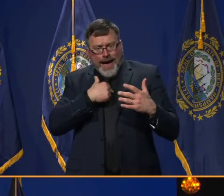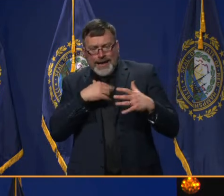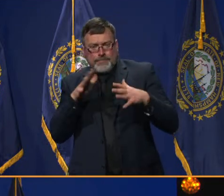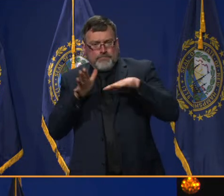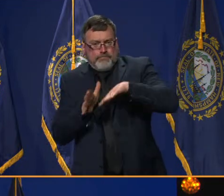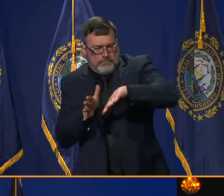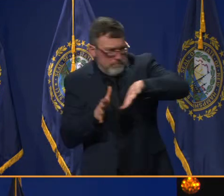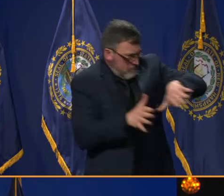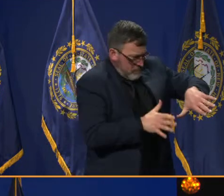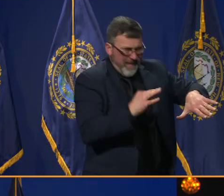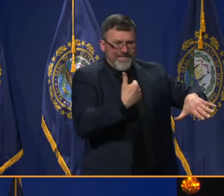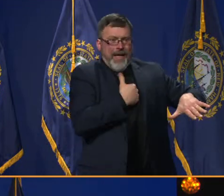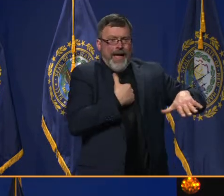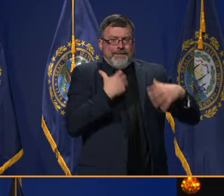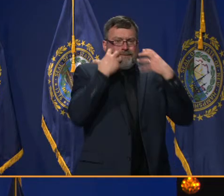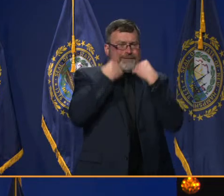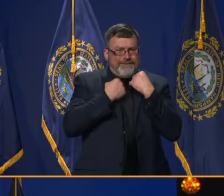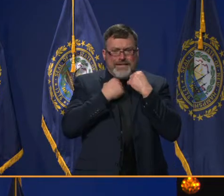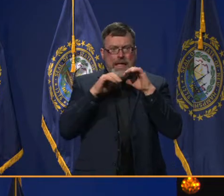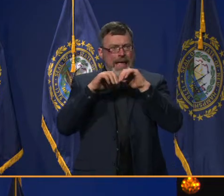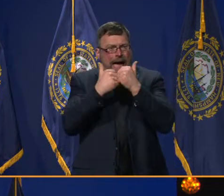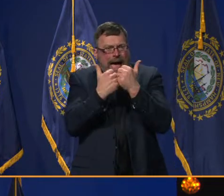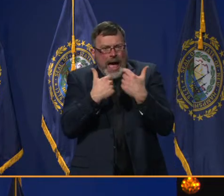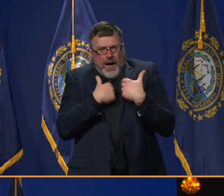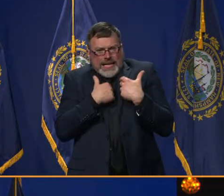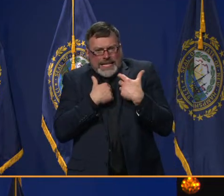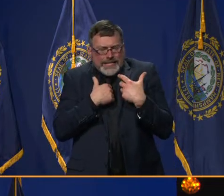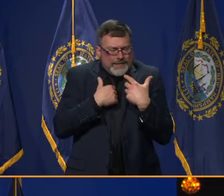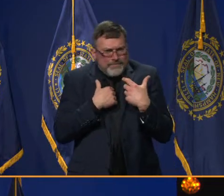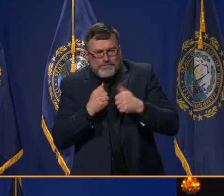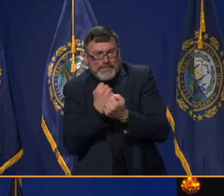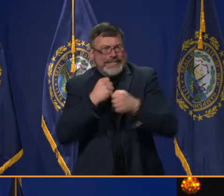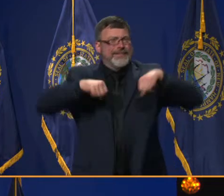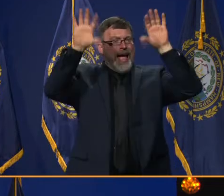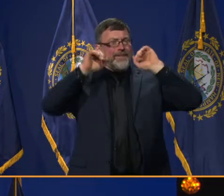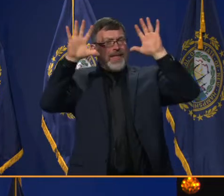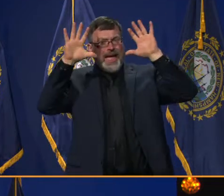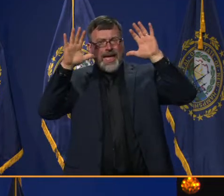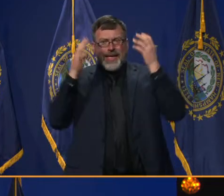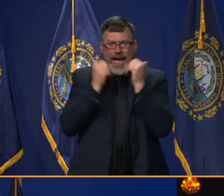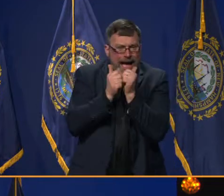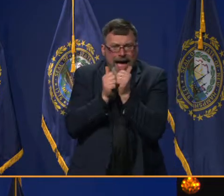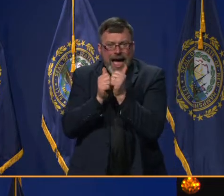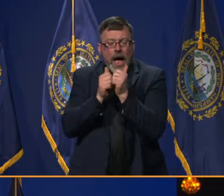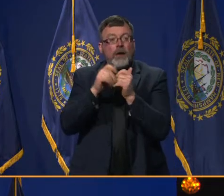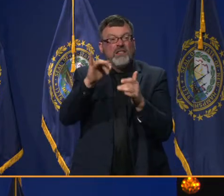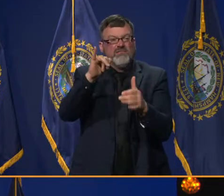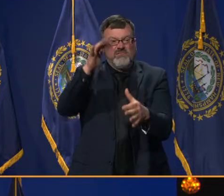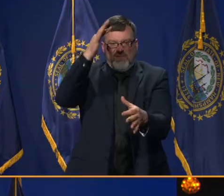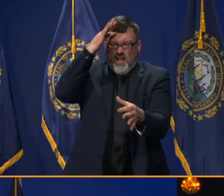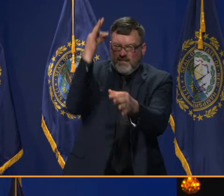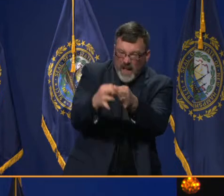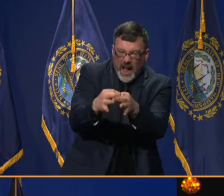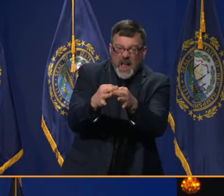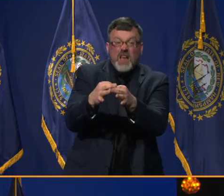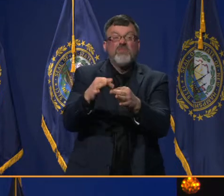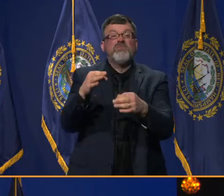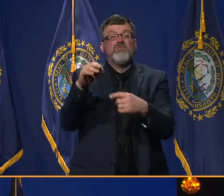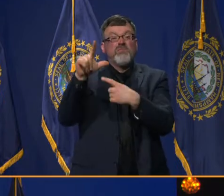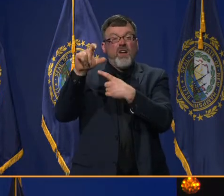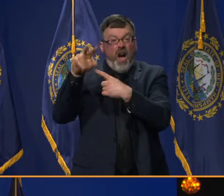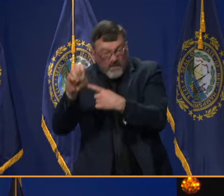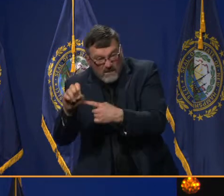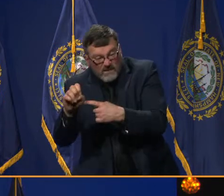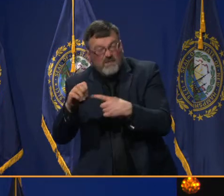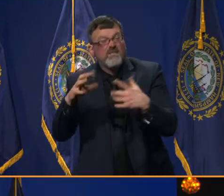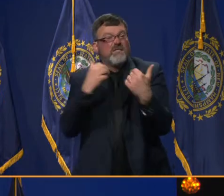is it that allows us to make these sacrifices that we have? It's faith, it's love of our family, it's respect of those who